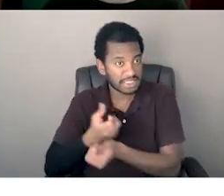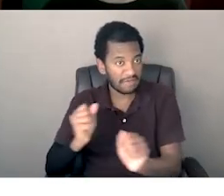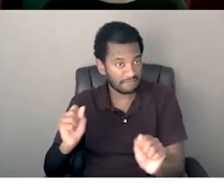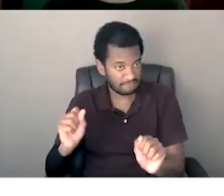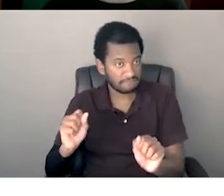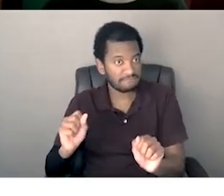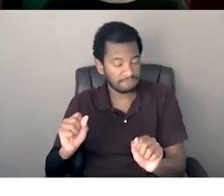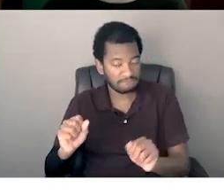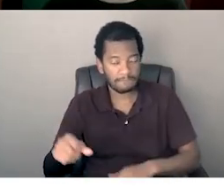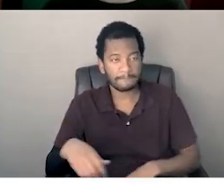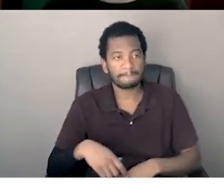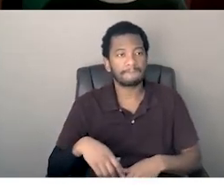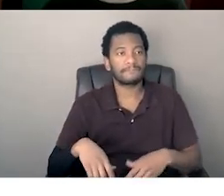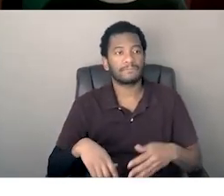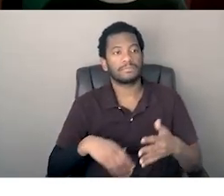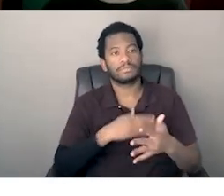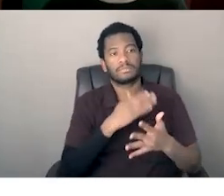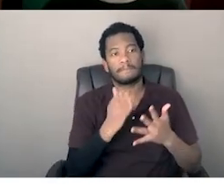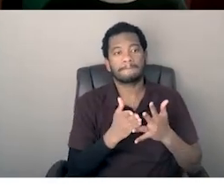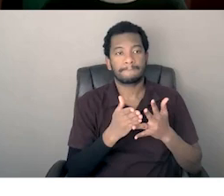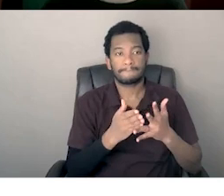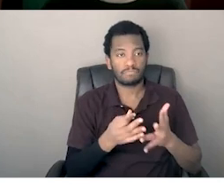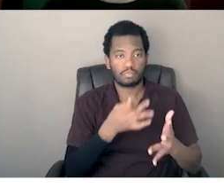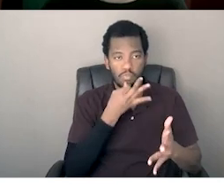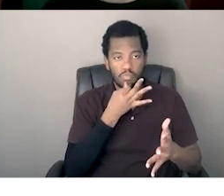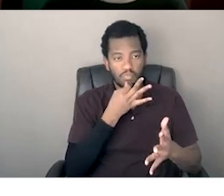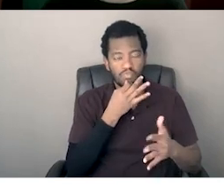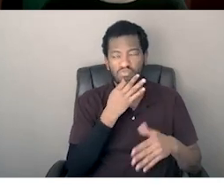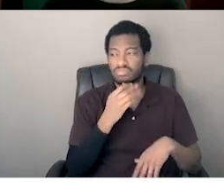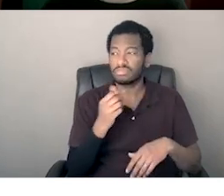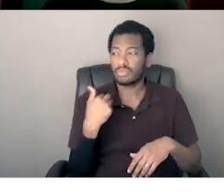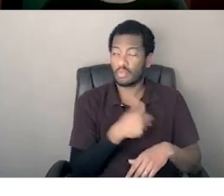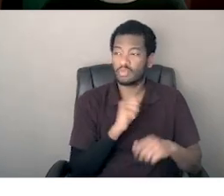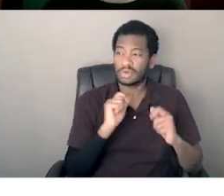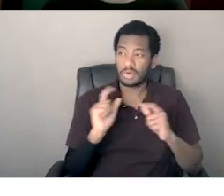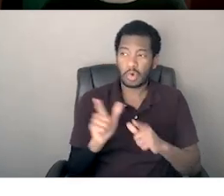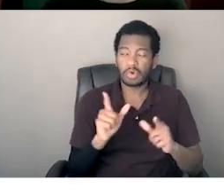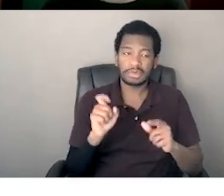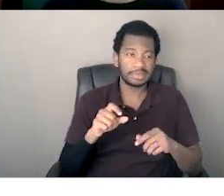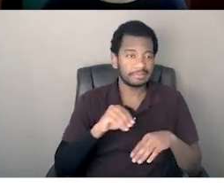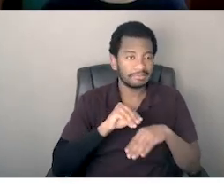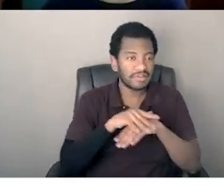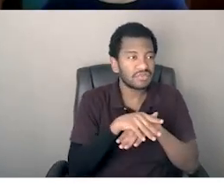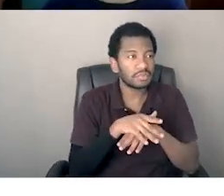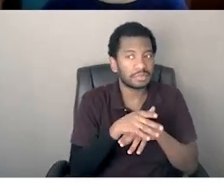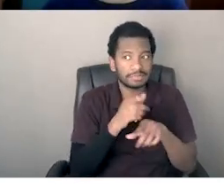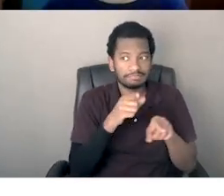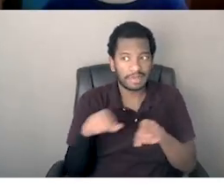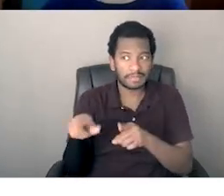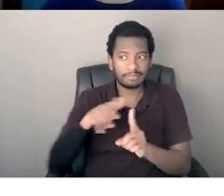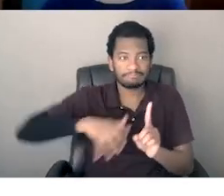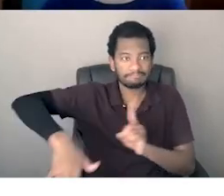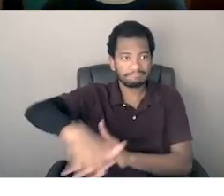Mastery, we all need to have some influence over actually what's happening around us and to